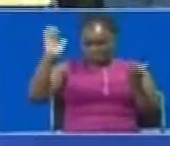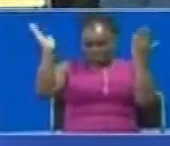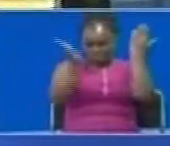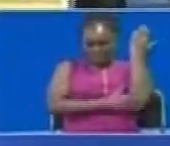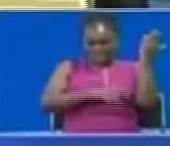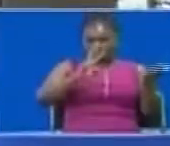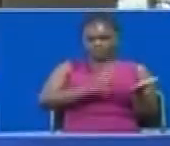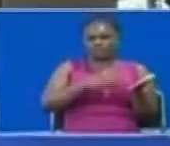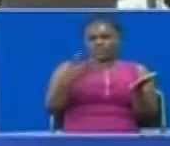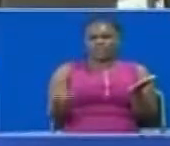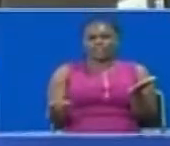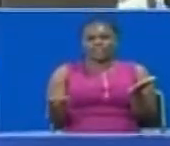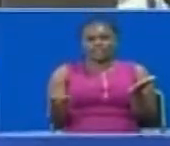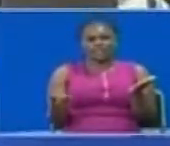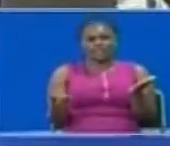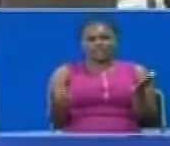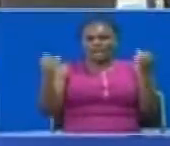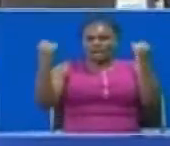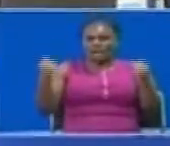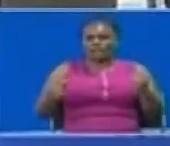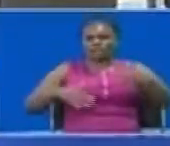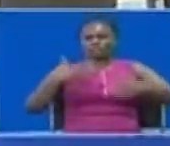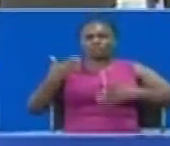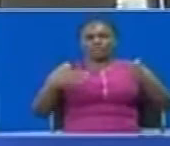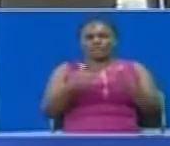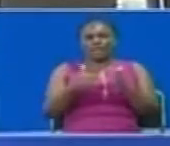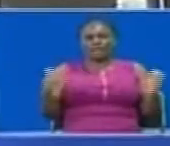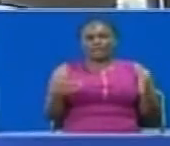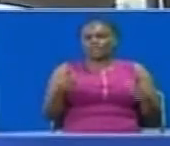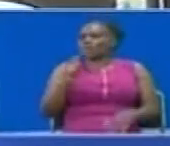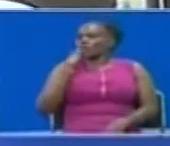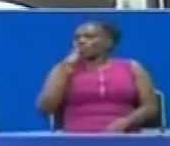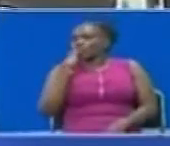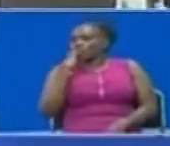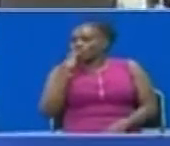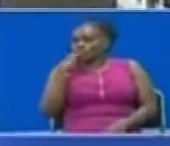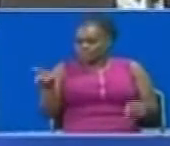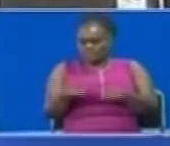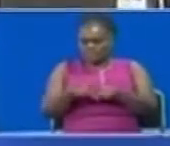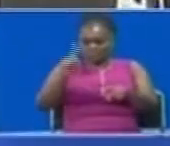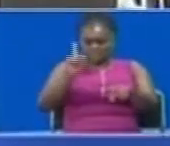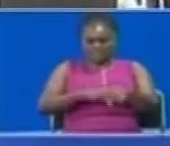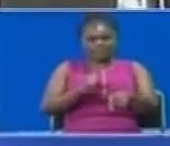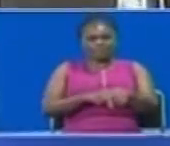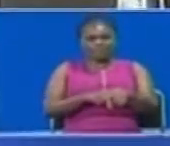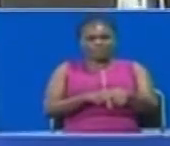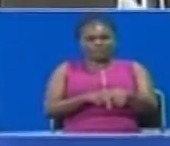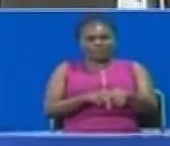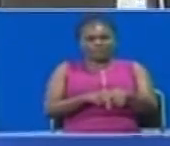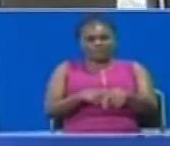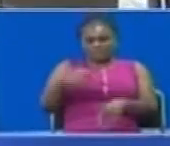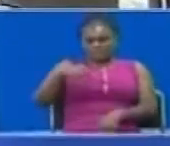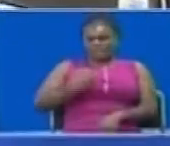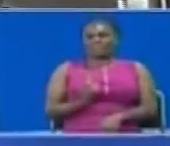kutoshinda mechi hiyo. It's very difficult to play against a referee with a coach at the same time as a referee. So to